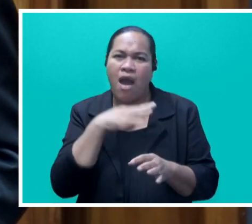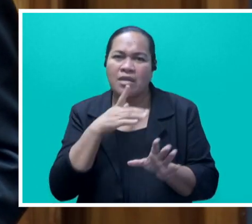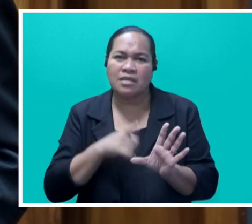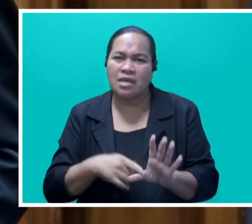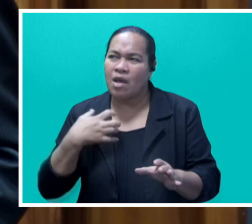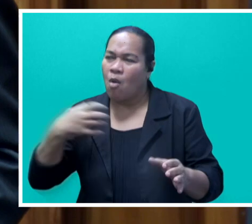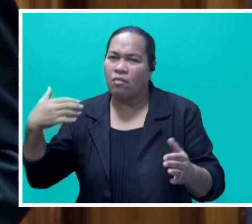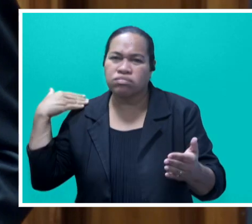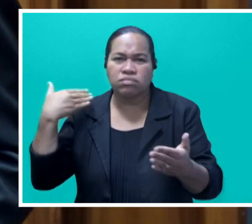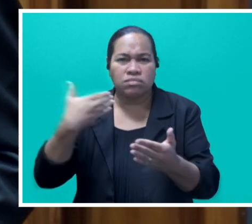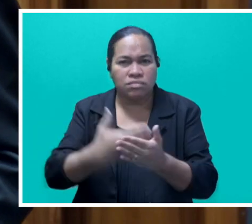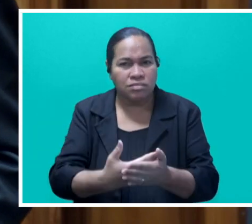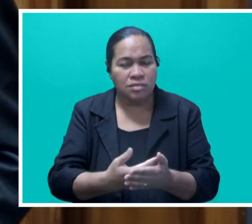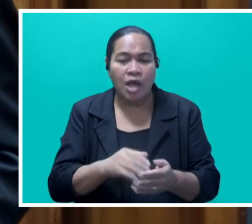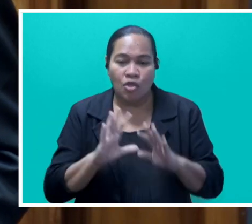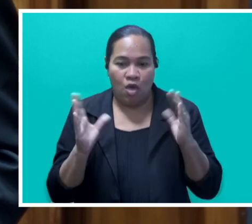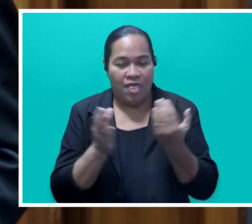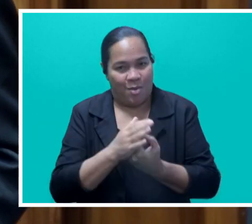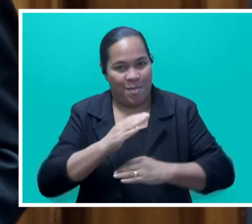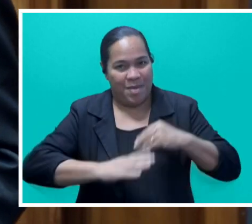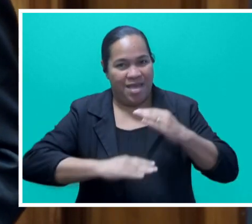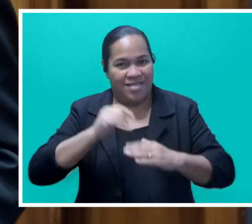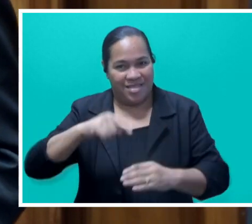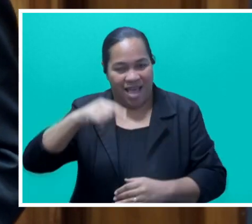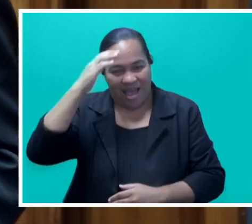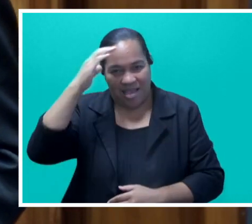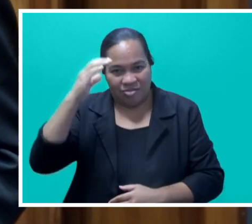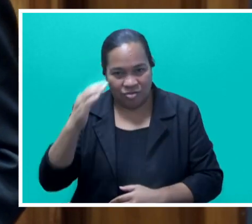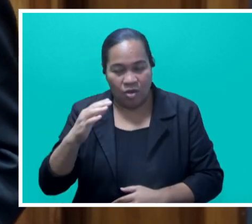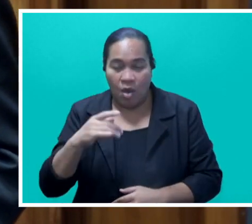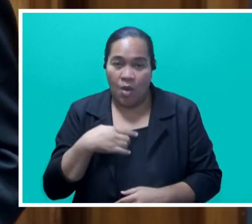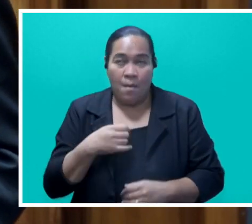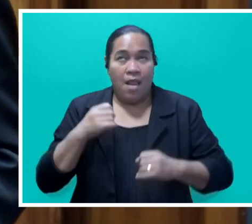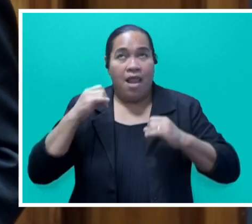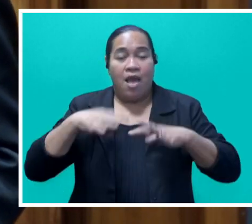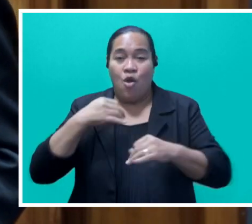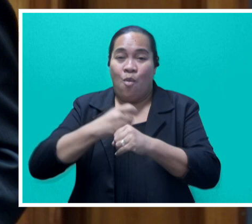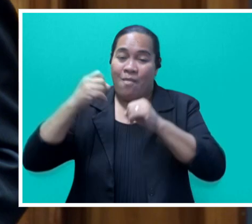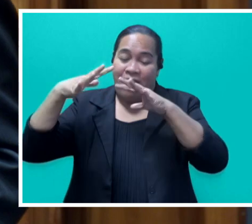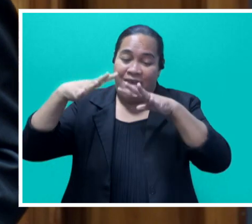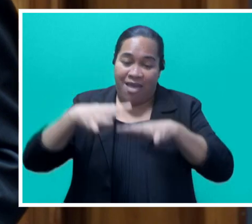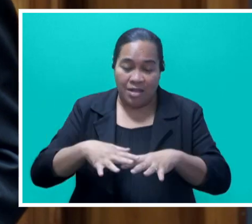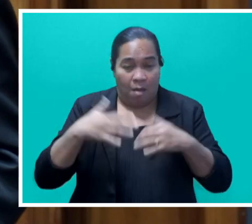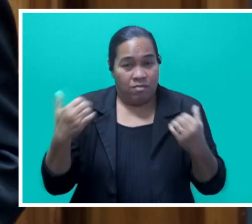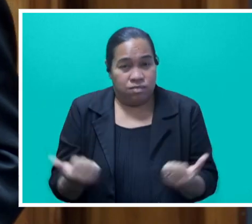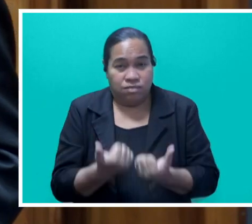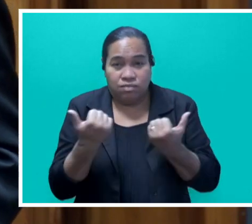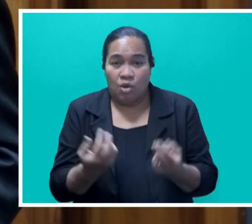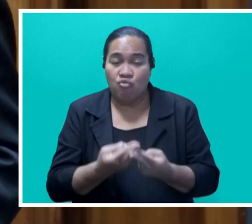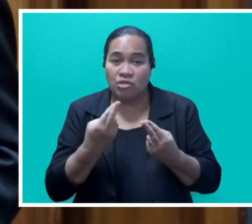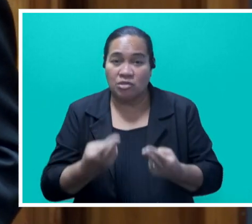and together we have built a country where we have been blessed by the Almighty with abundant